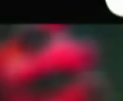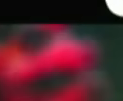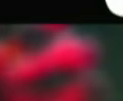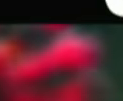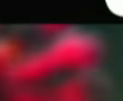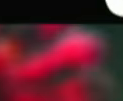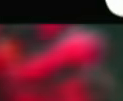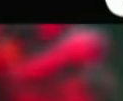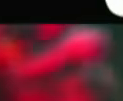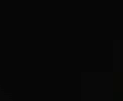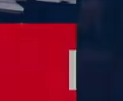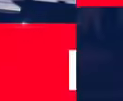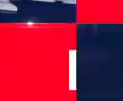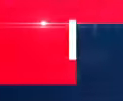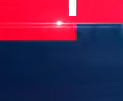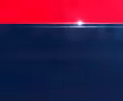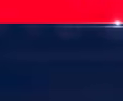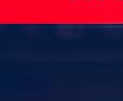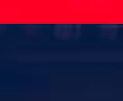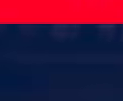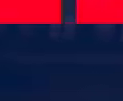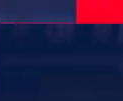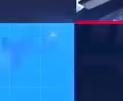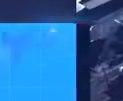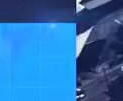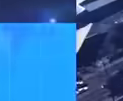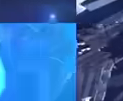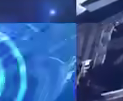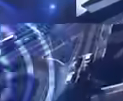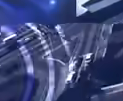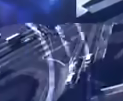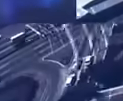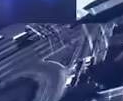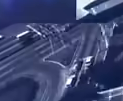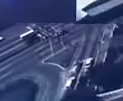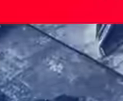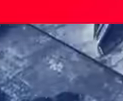TTT News, delivering more news more often to more